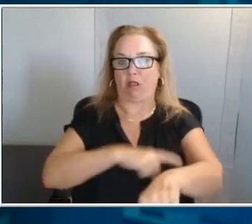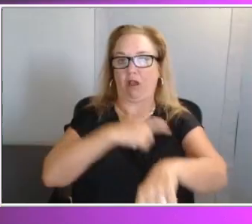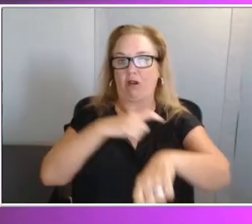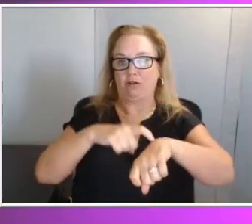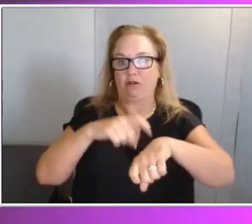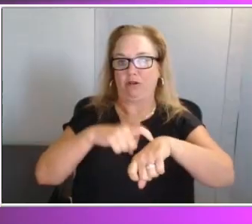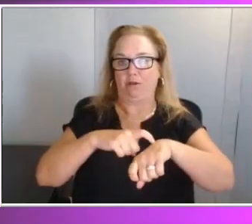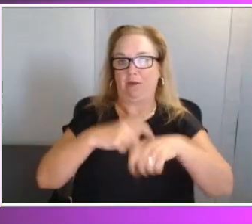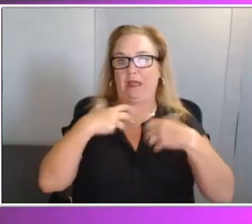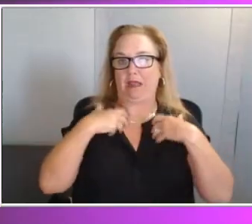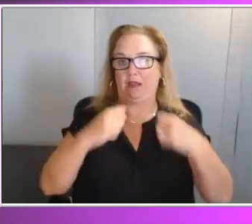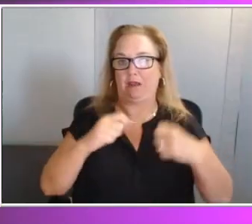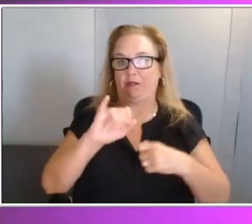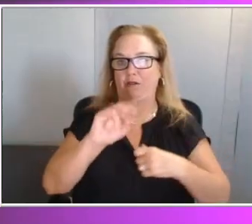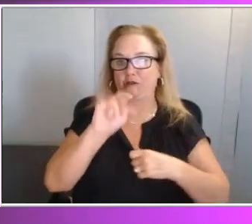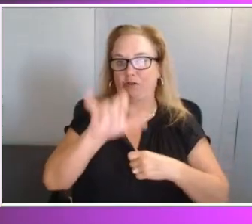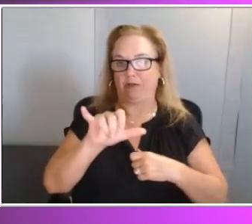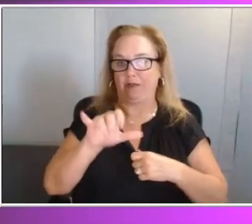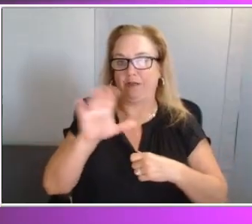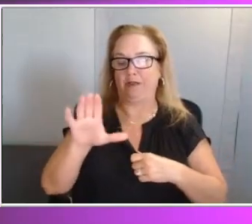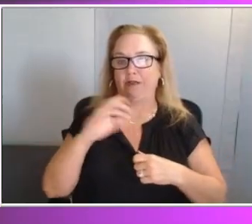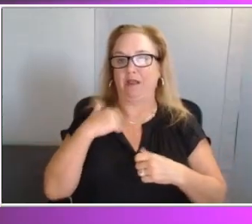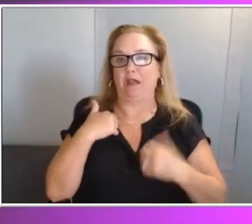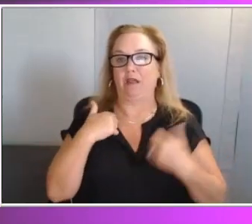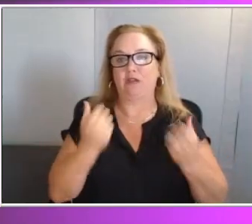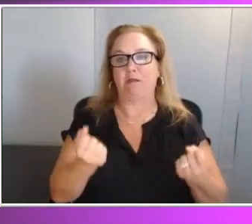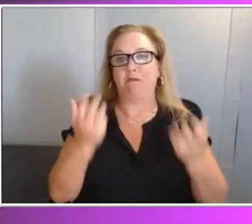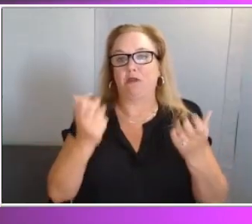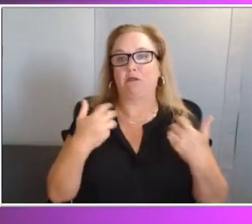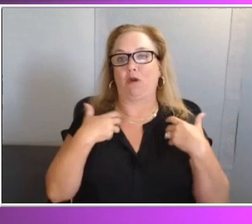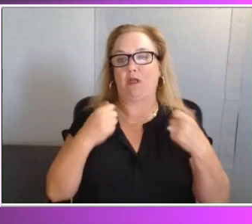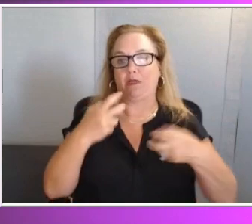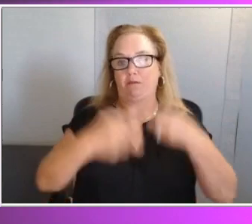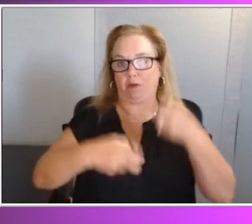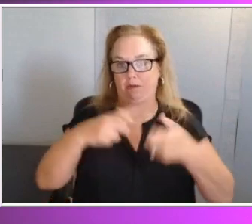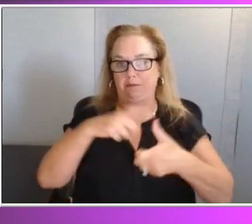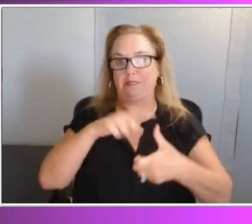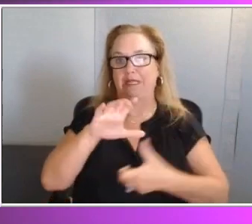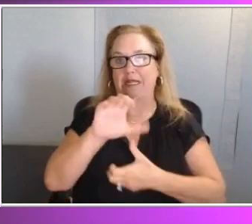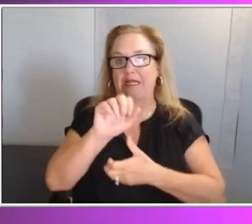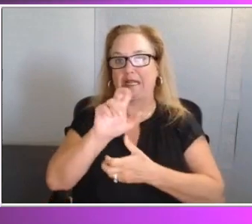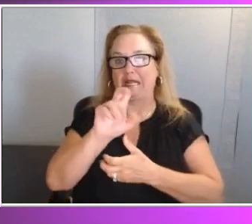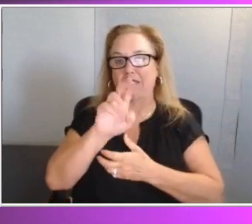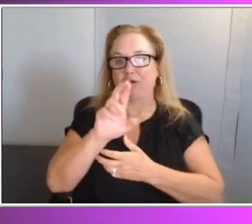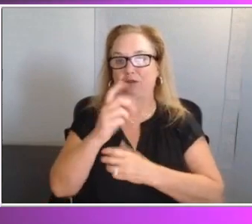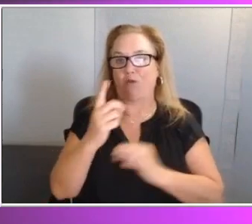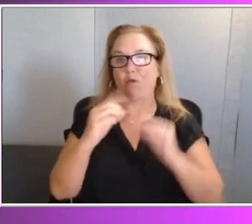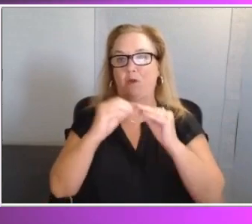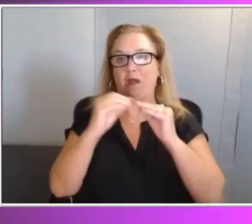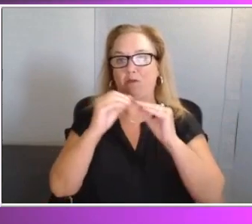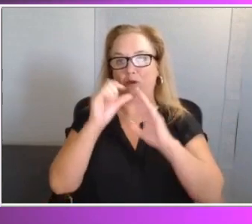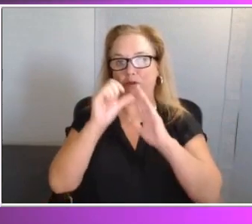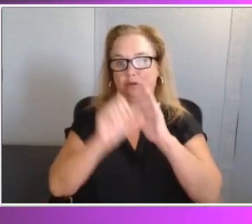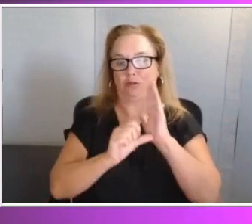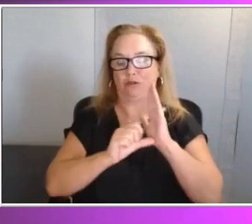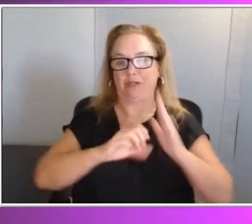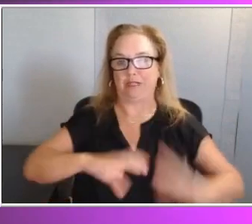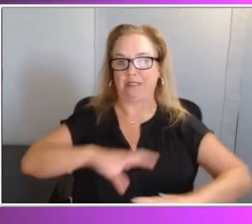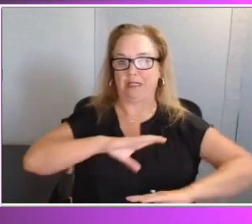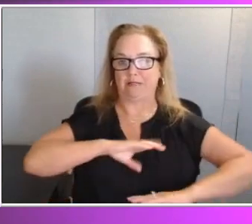journey. Melody overcame multiple health problems, including cancer, but she had one more major surgery to fulfill a